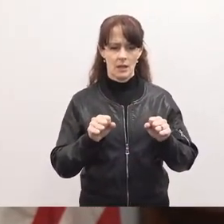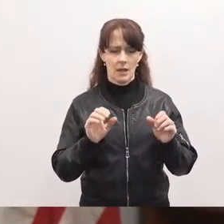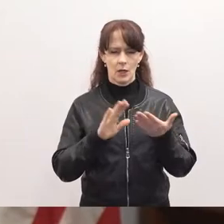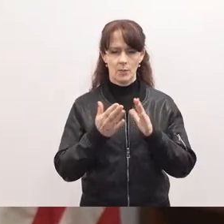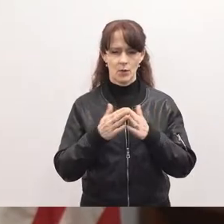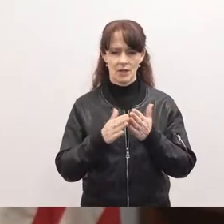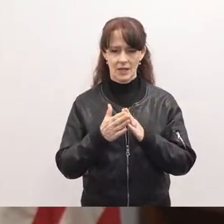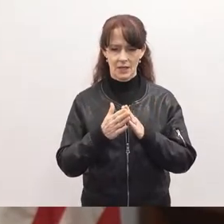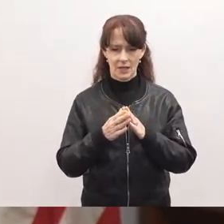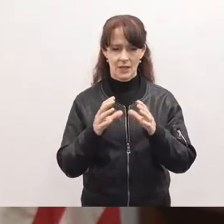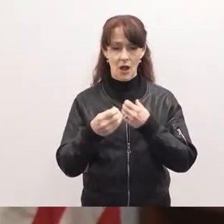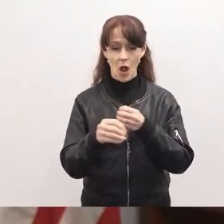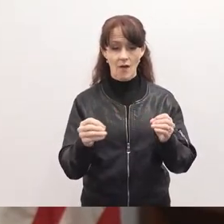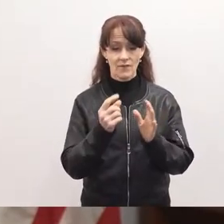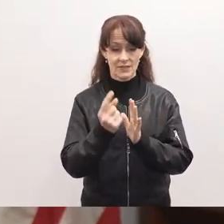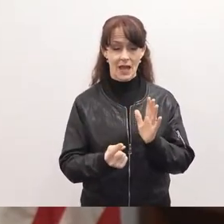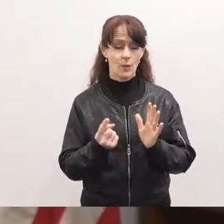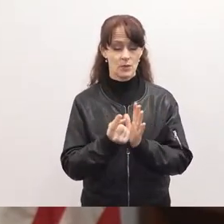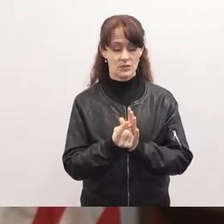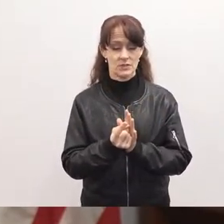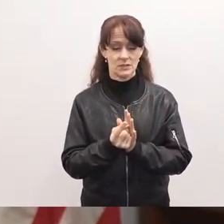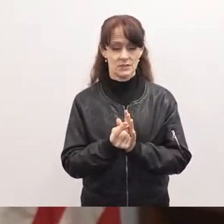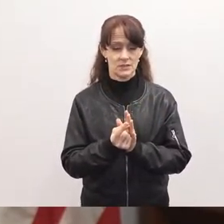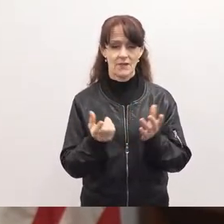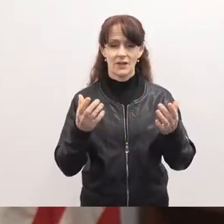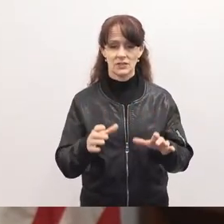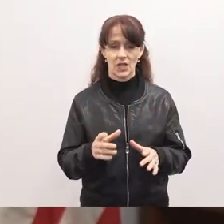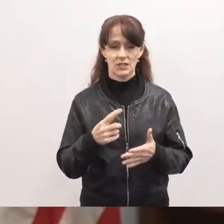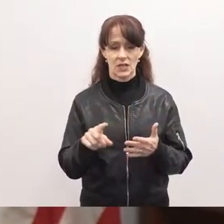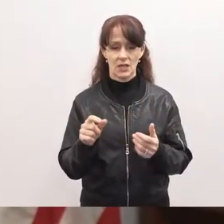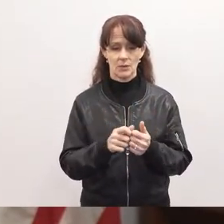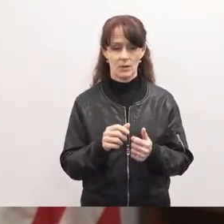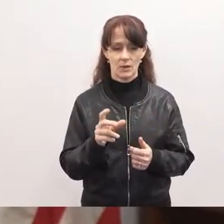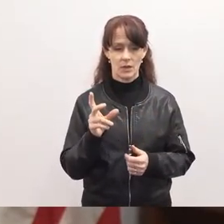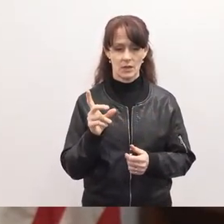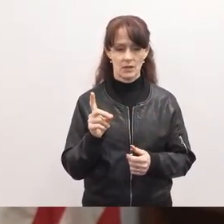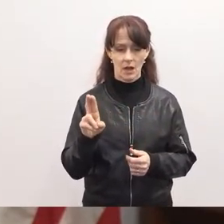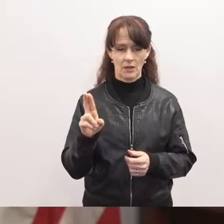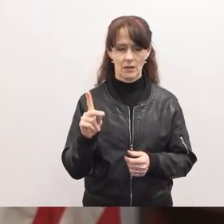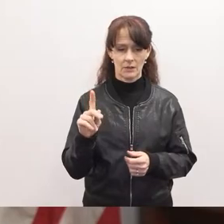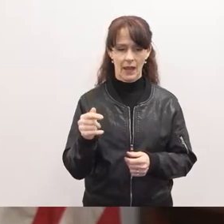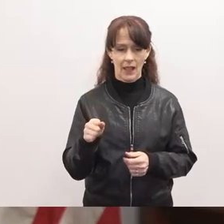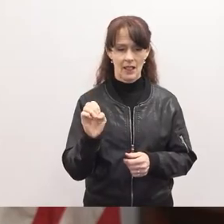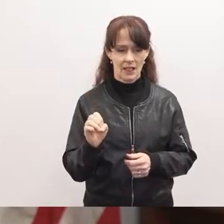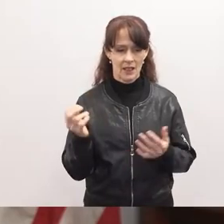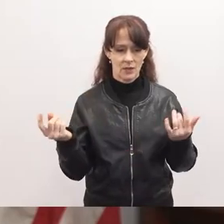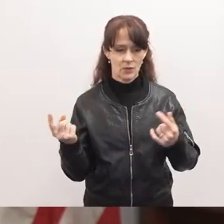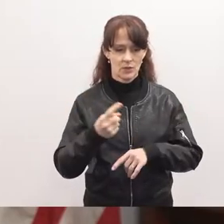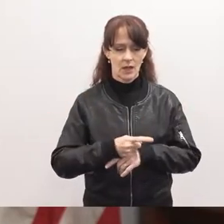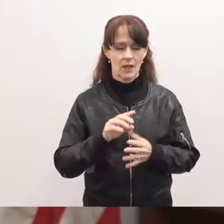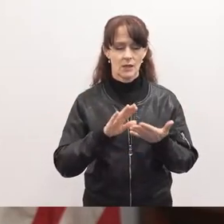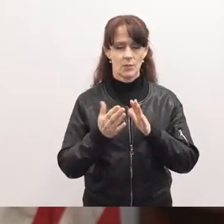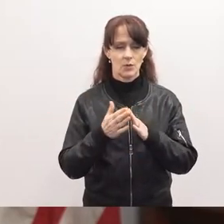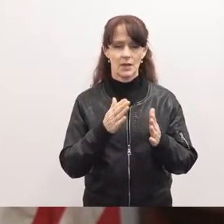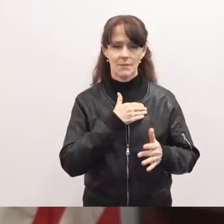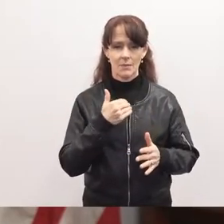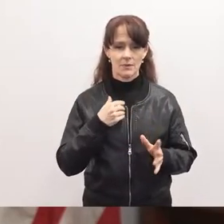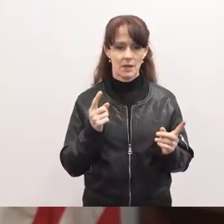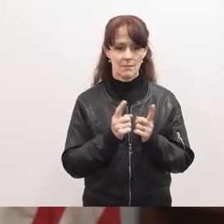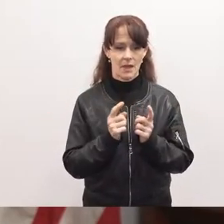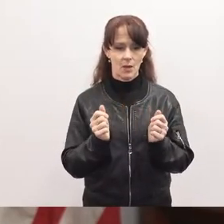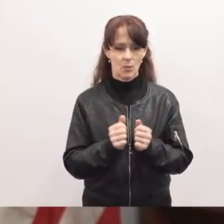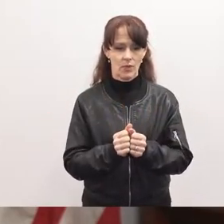community office hours. I got a chance to check in with Dr. Kale today because one of the community members that I met with